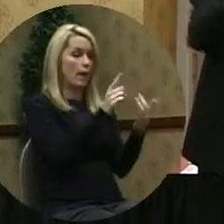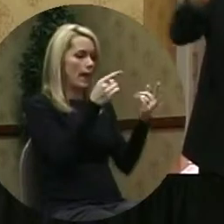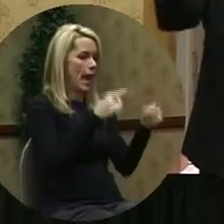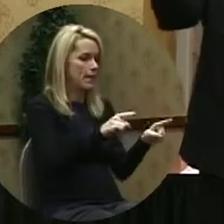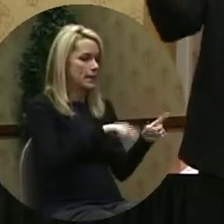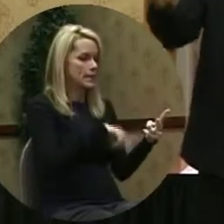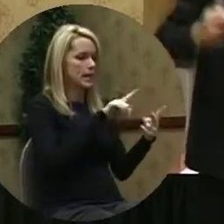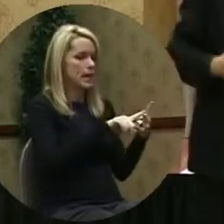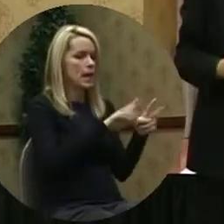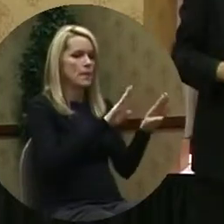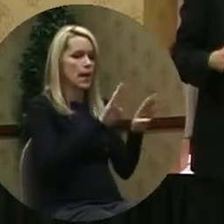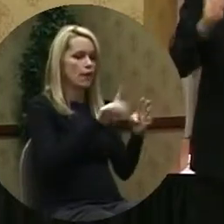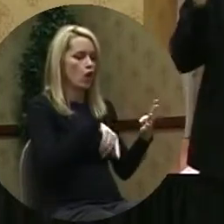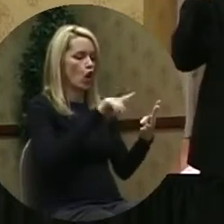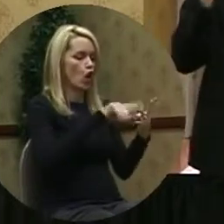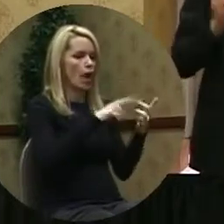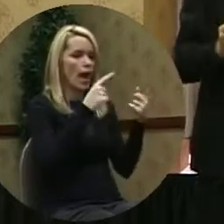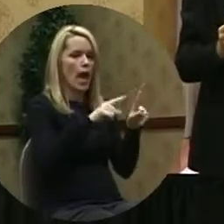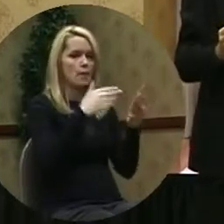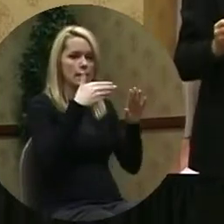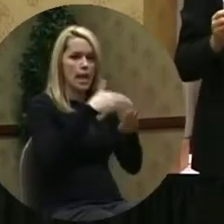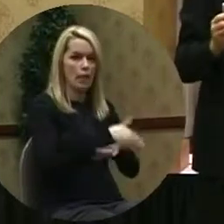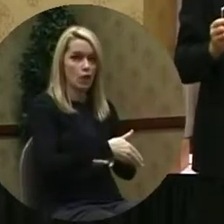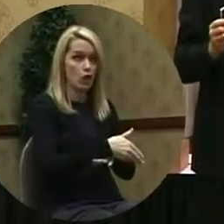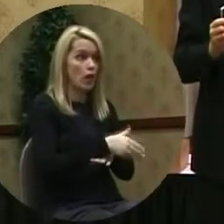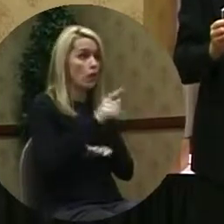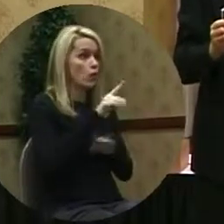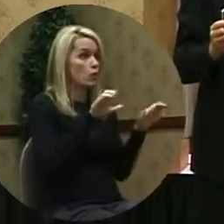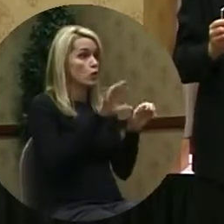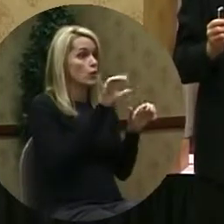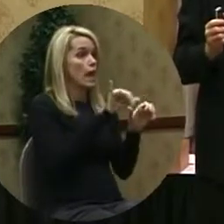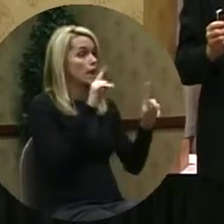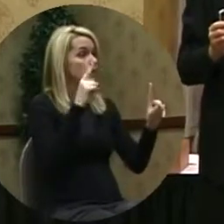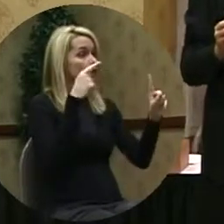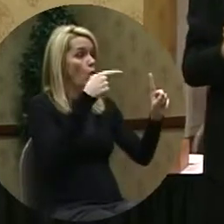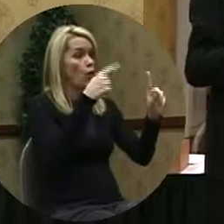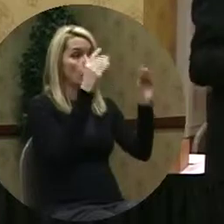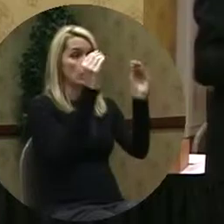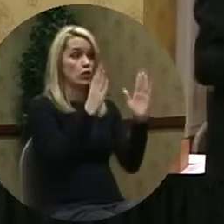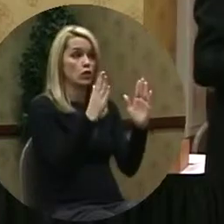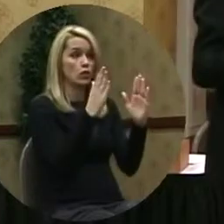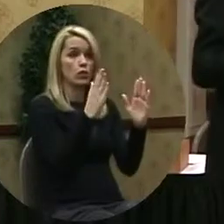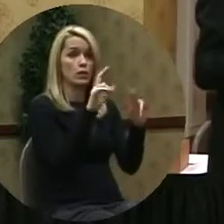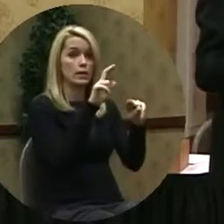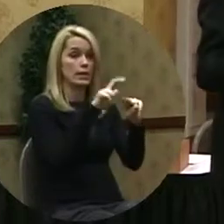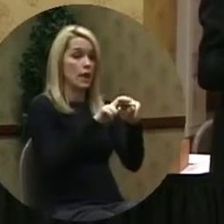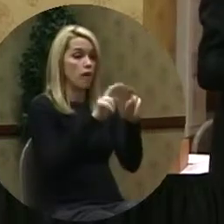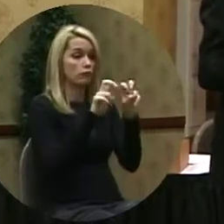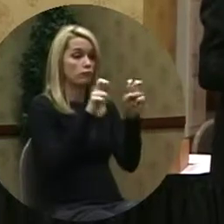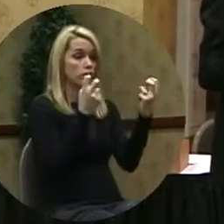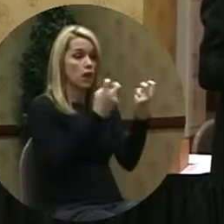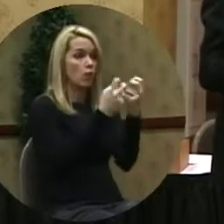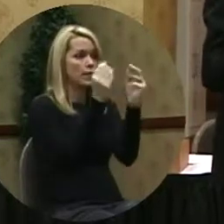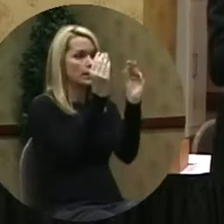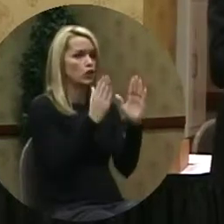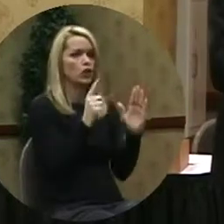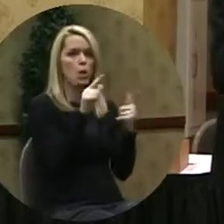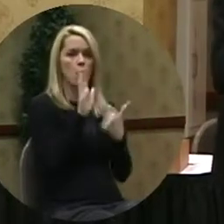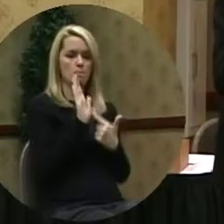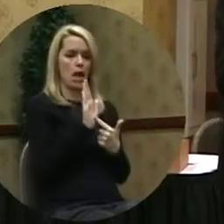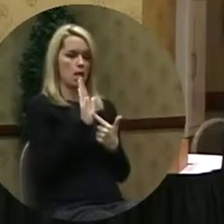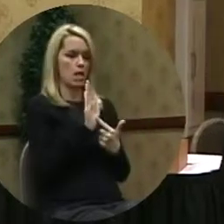the behavior, here's what happens afterwards. If you do that, which is our goal for our teachers, when you sit down and do this with teachers, you're modeling for them.